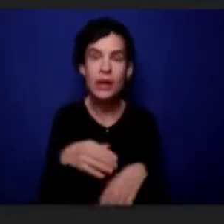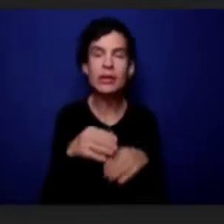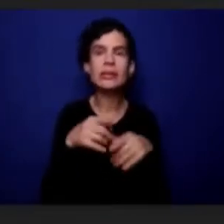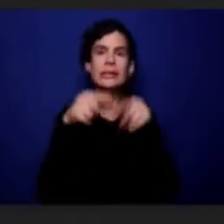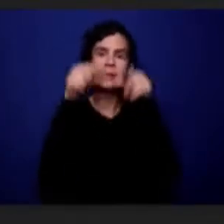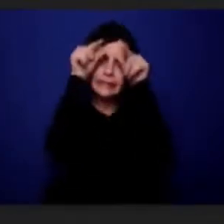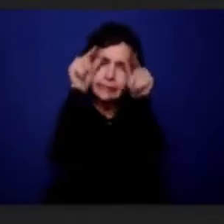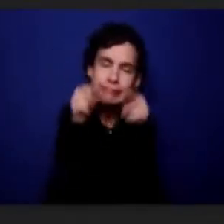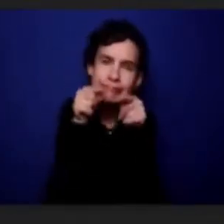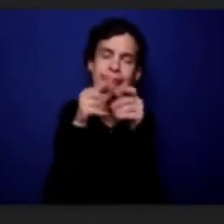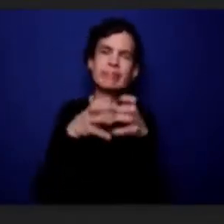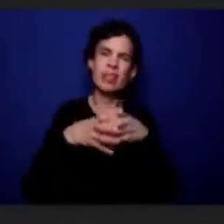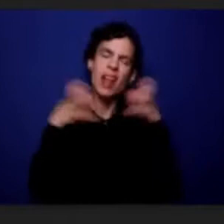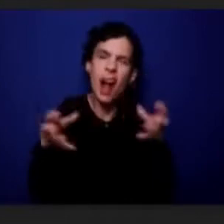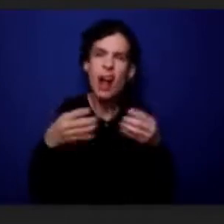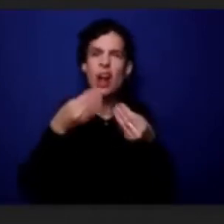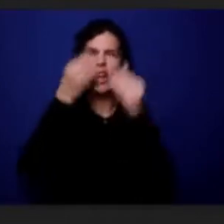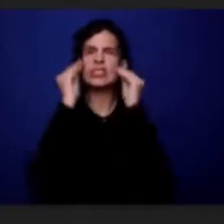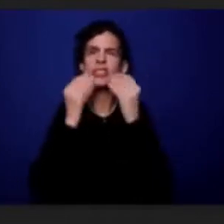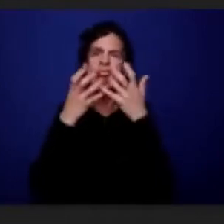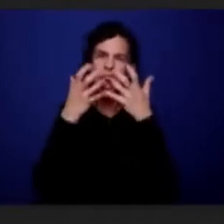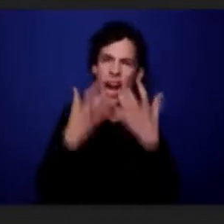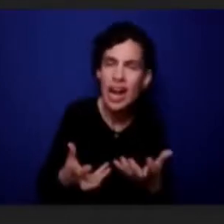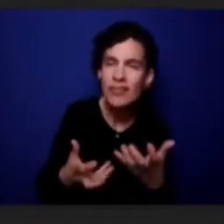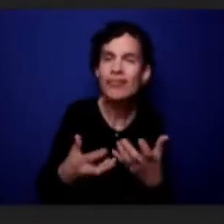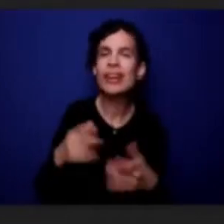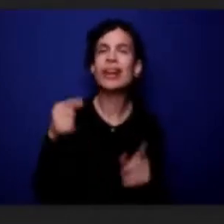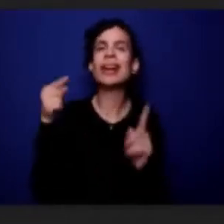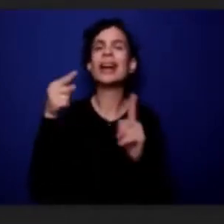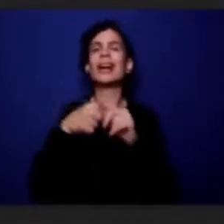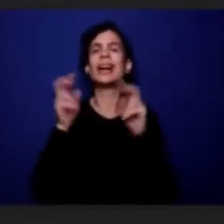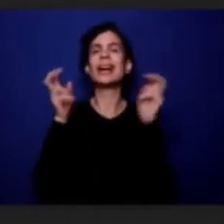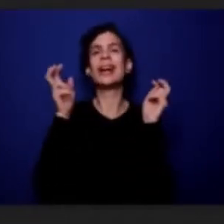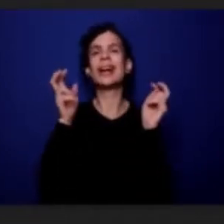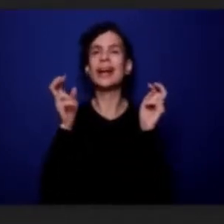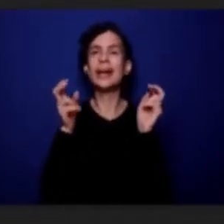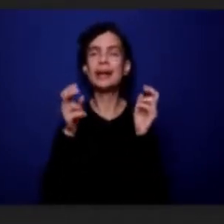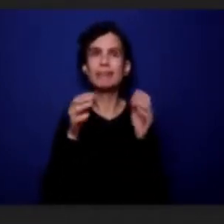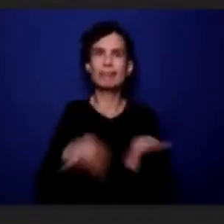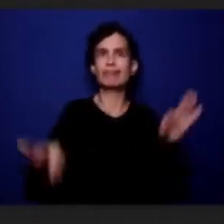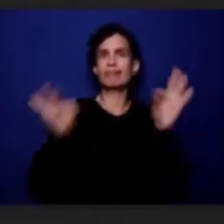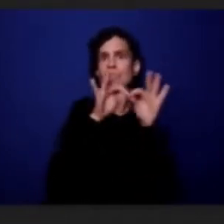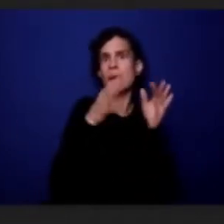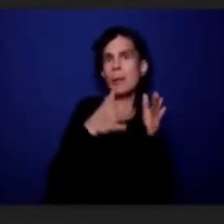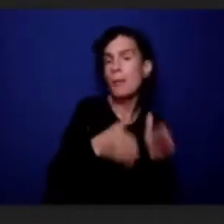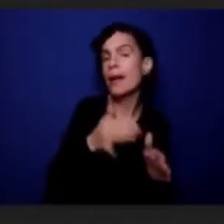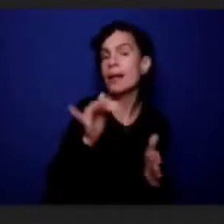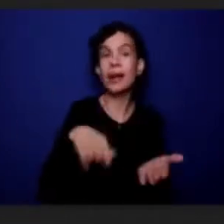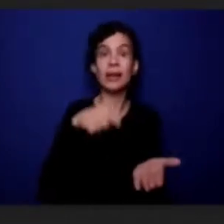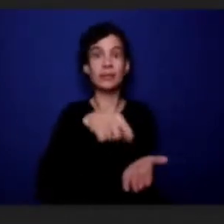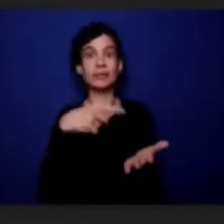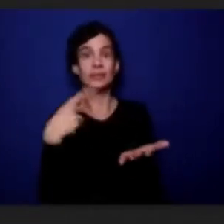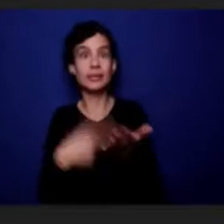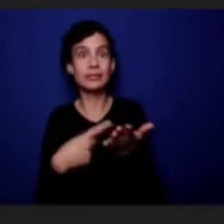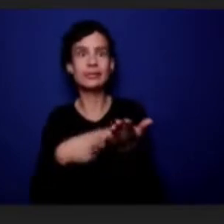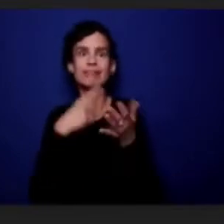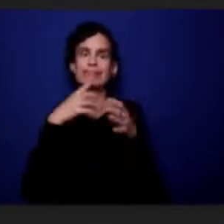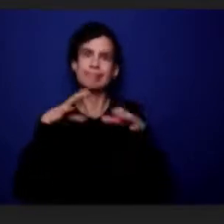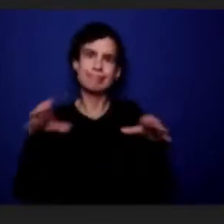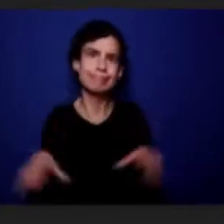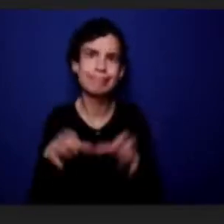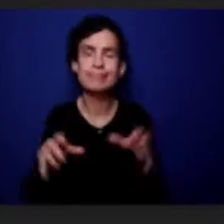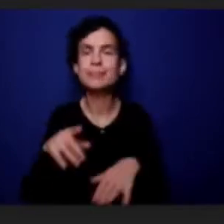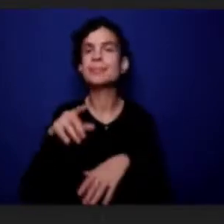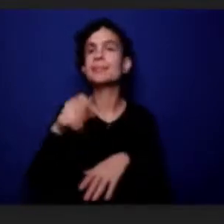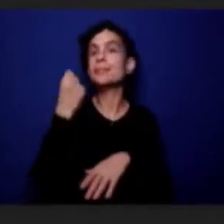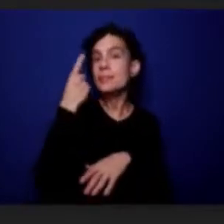years, older women tend to be depicted either as not wearing makeup or as wearing a lot of makeup, in a